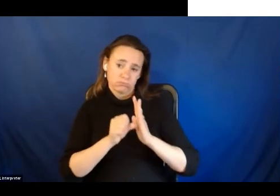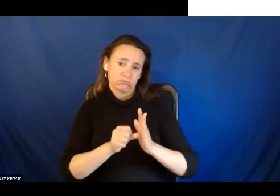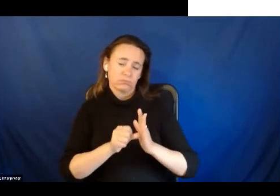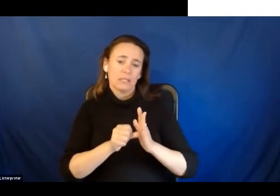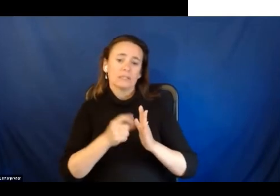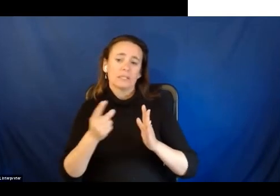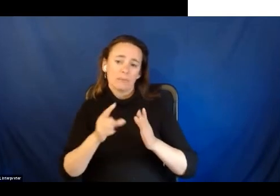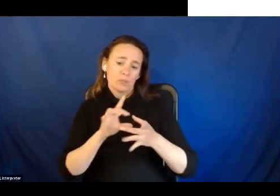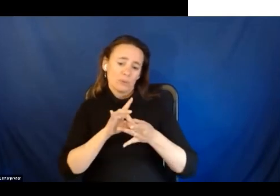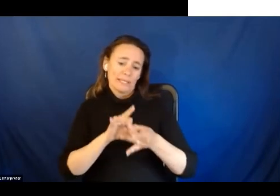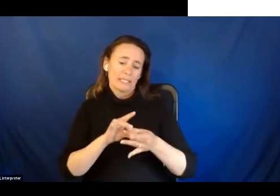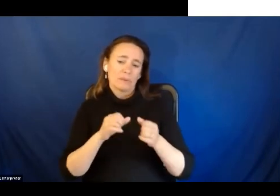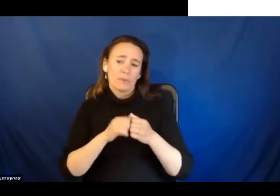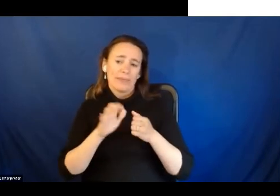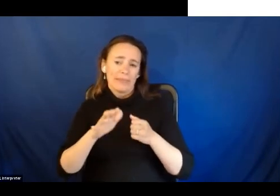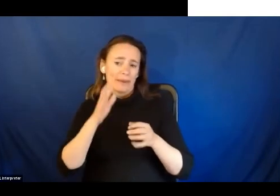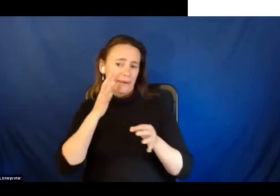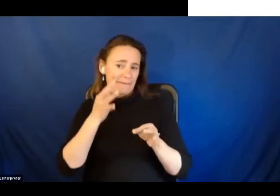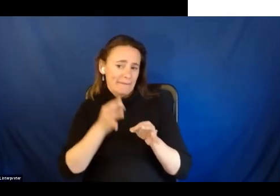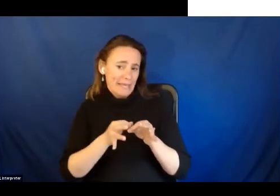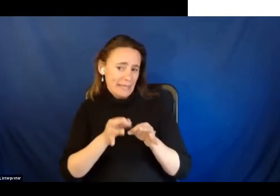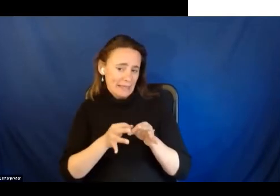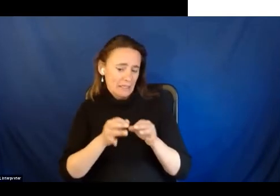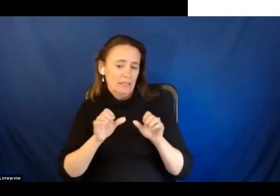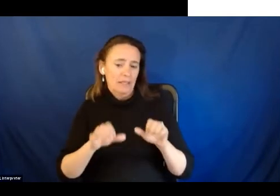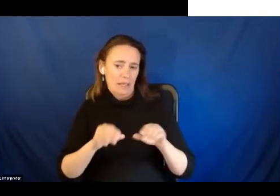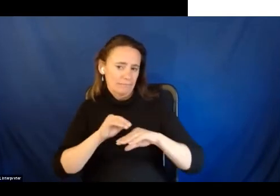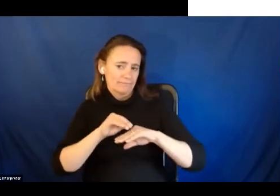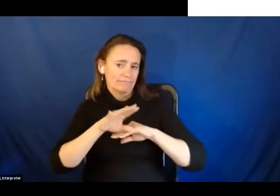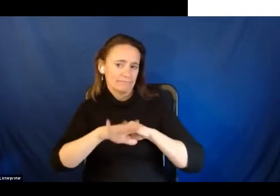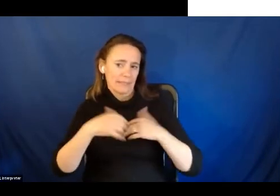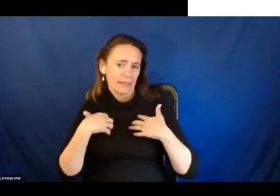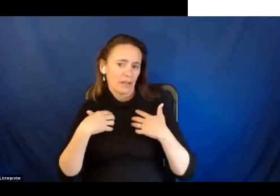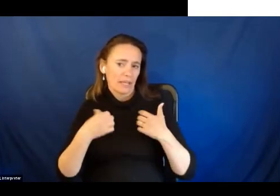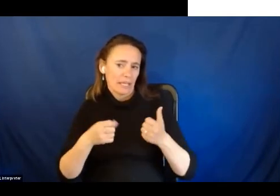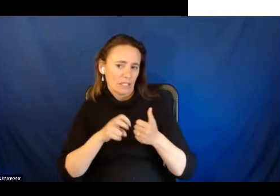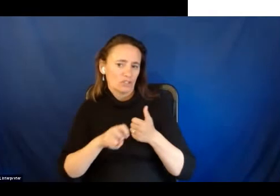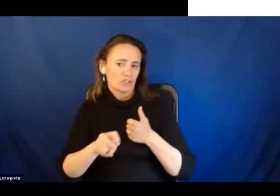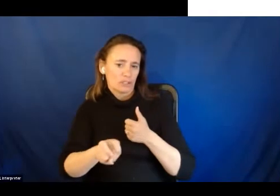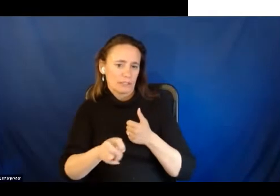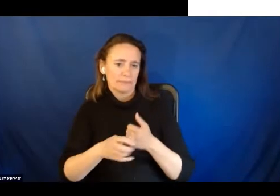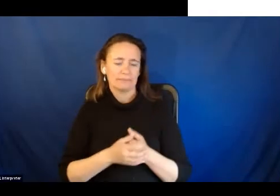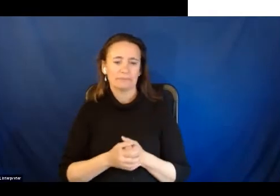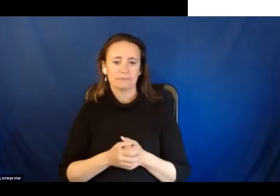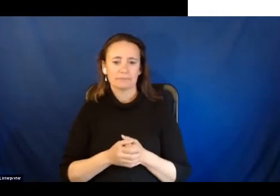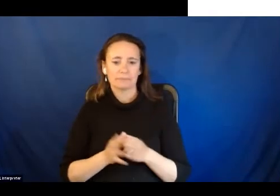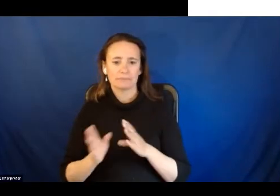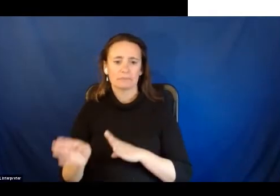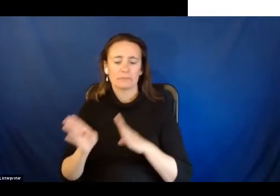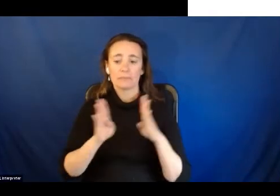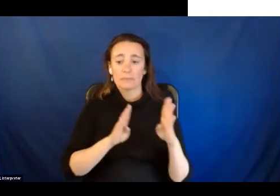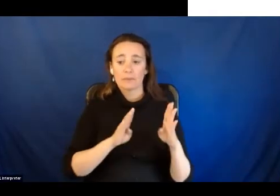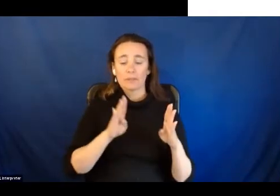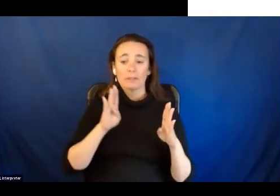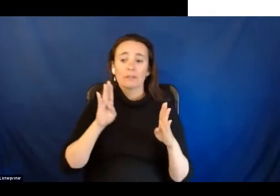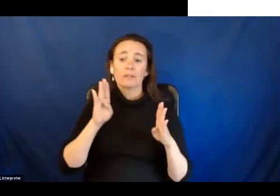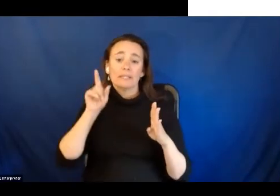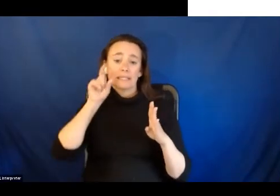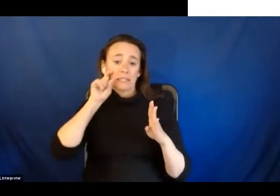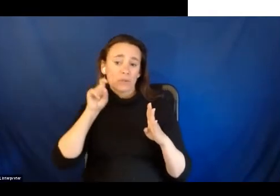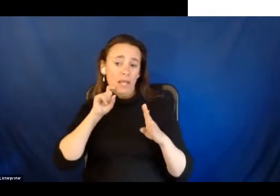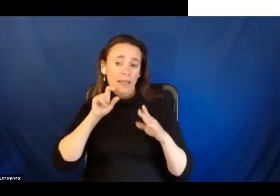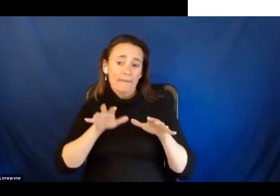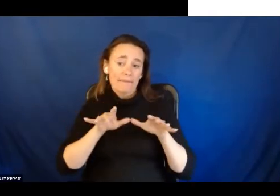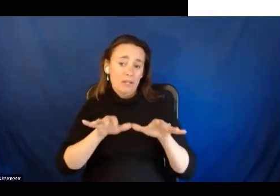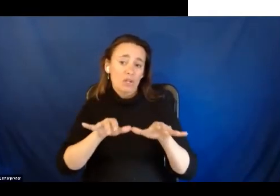really influence their healing journey. For sexuality, it can be flirting, sending pictures, reading